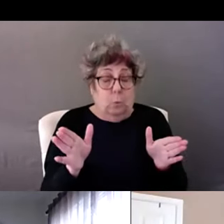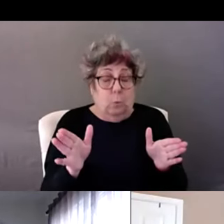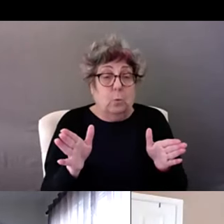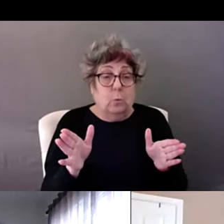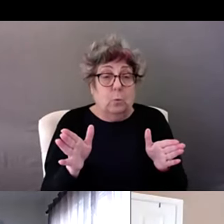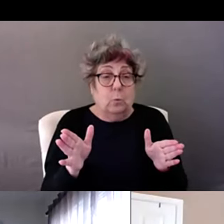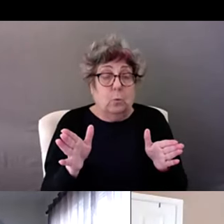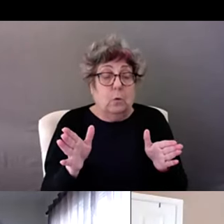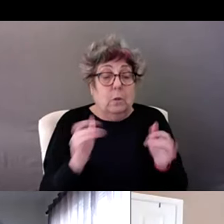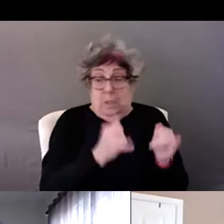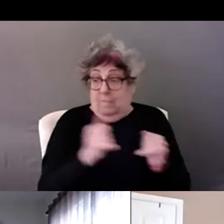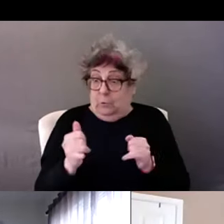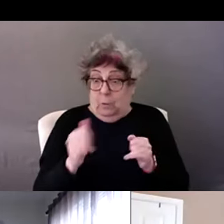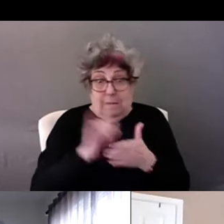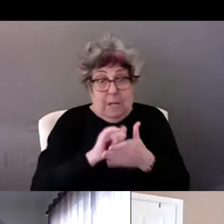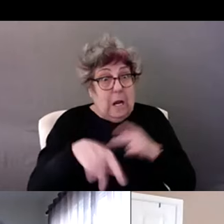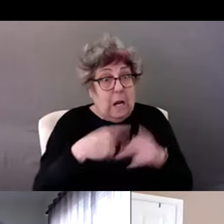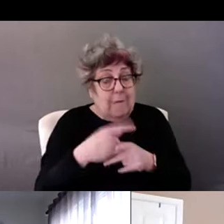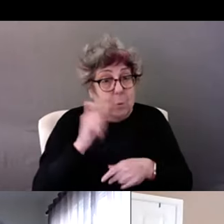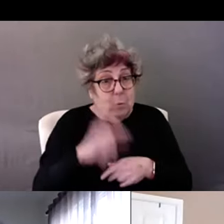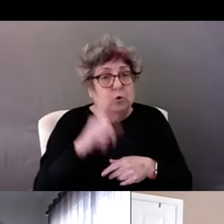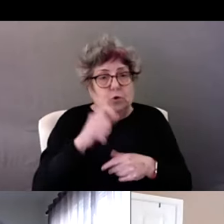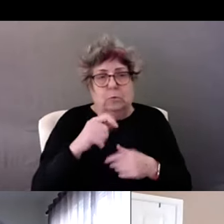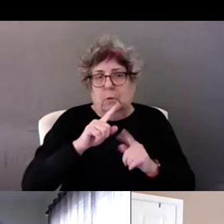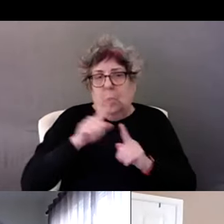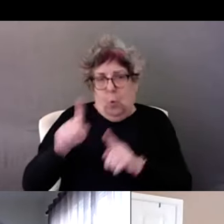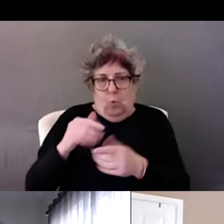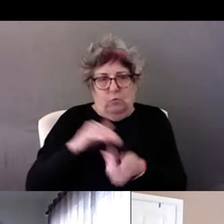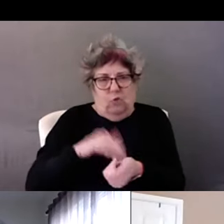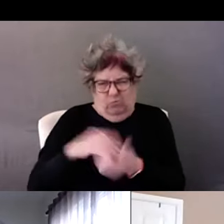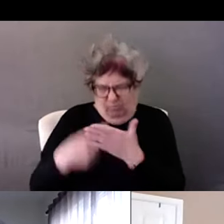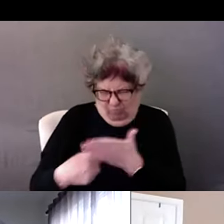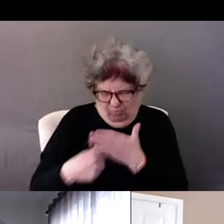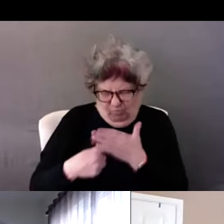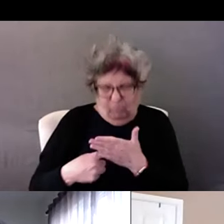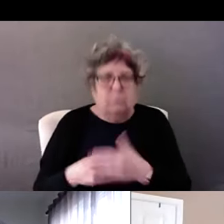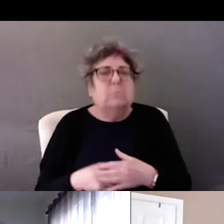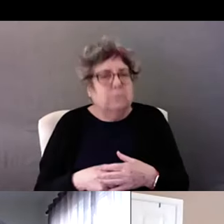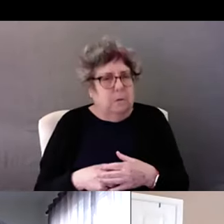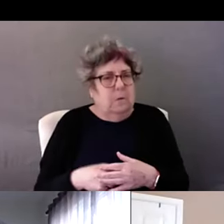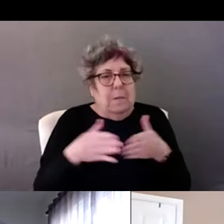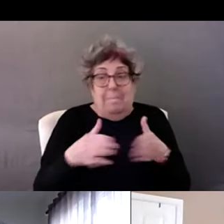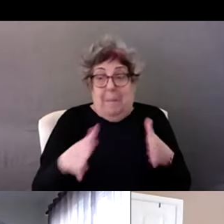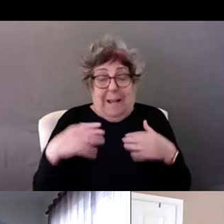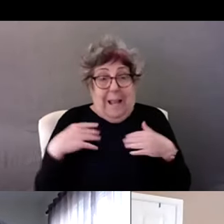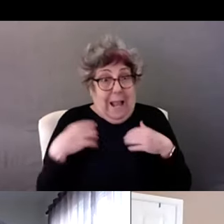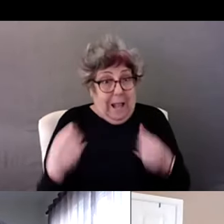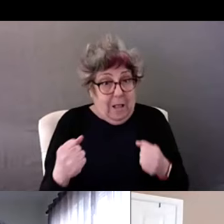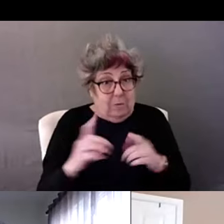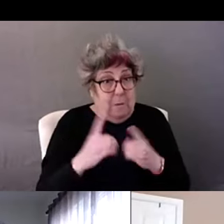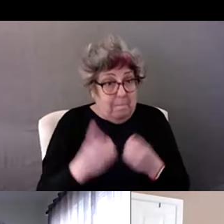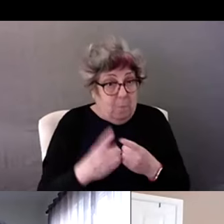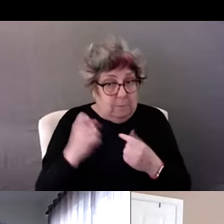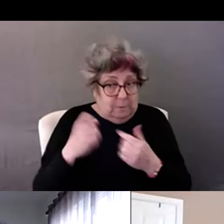individuals with these kinds of questions should discuss it with their doctor. And when their public health authority calls them to get vaccinated, they should really do that unless there's a